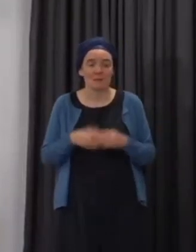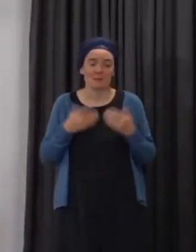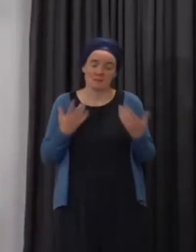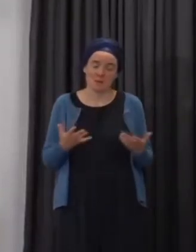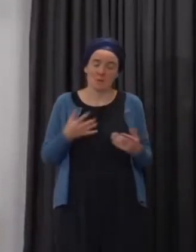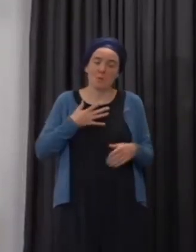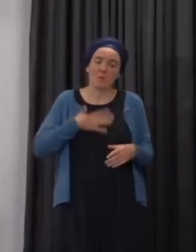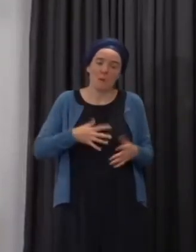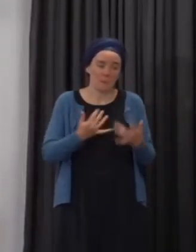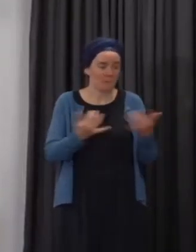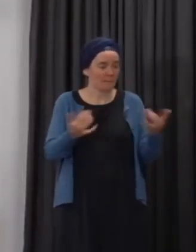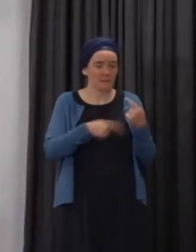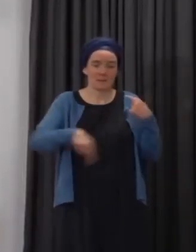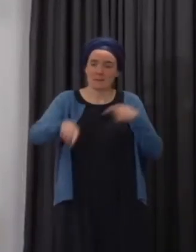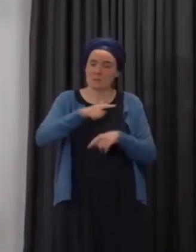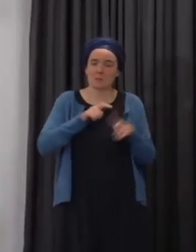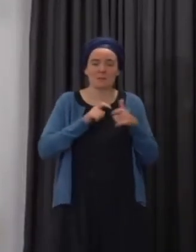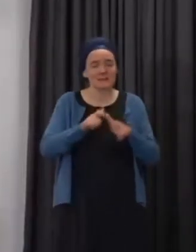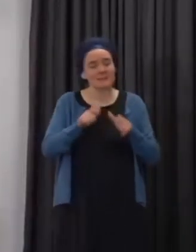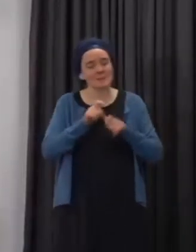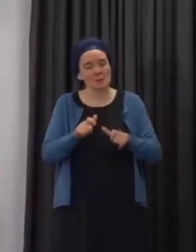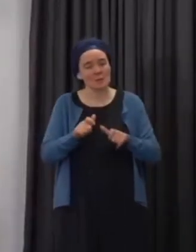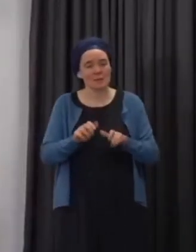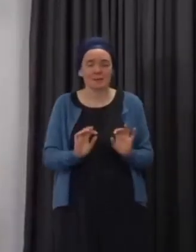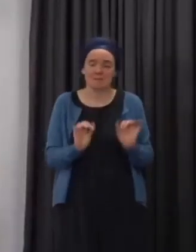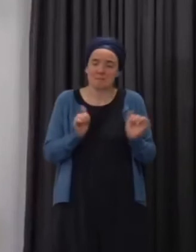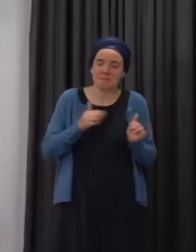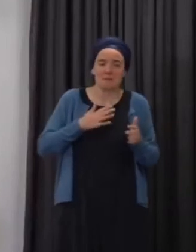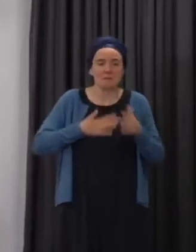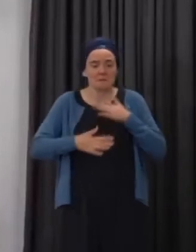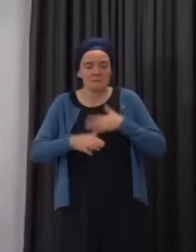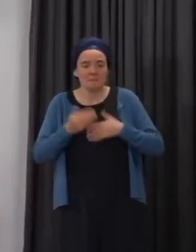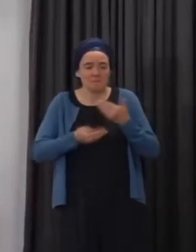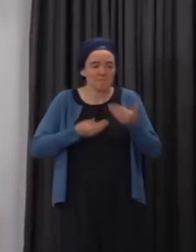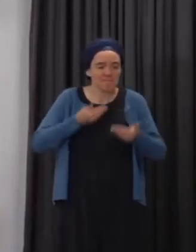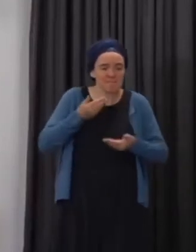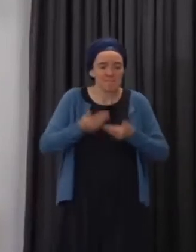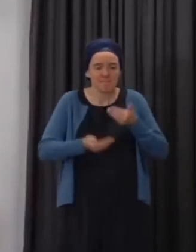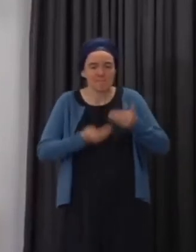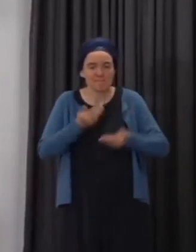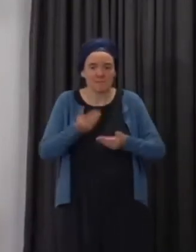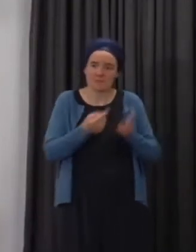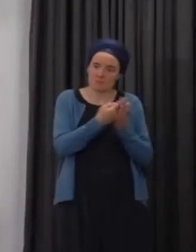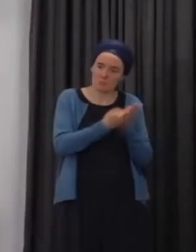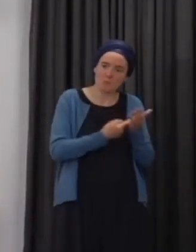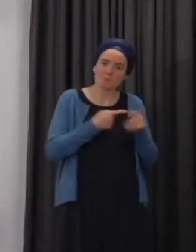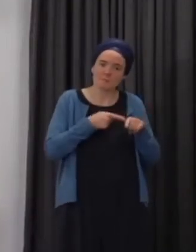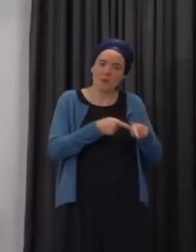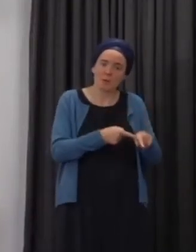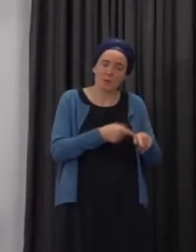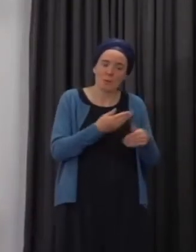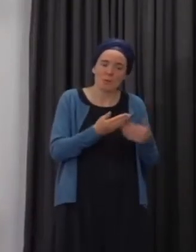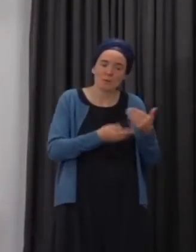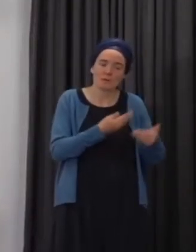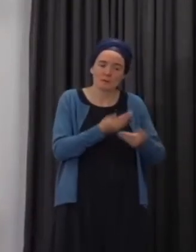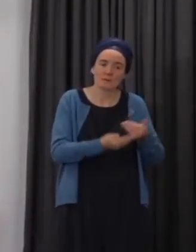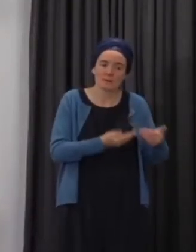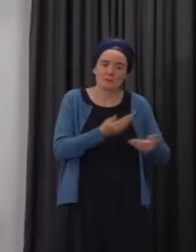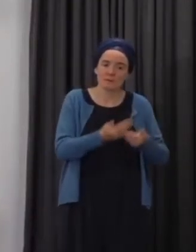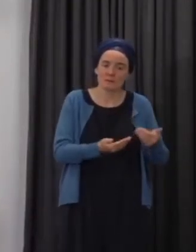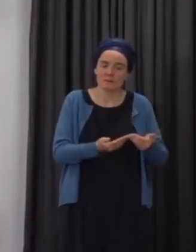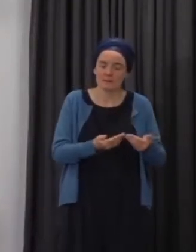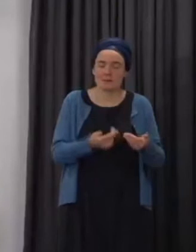way they have done overwhelmingly in supporting the approach we're taking here in Wales, to following the rules on lockdown, and then helping us all